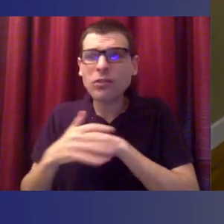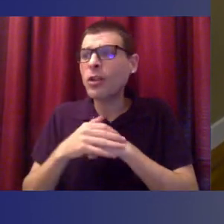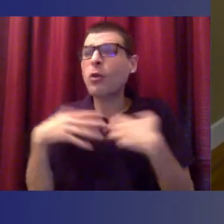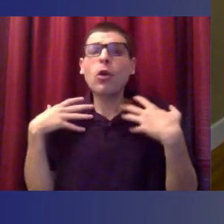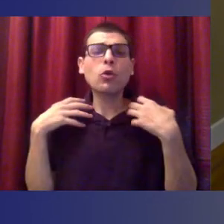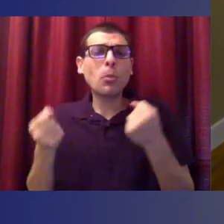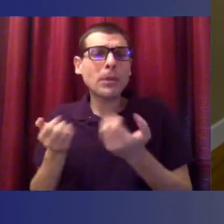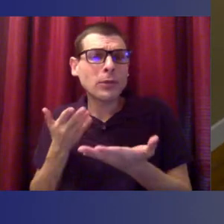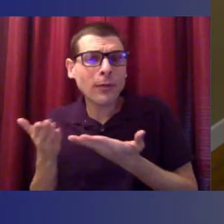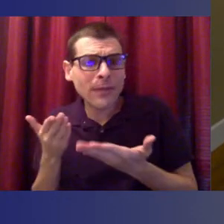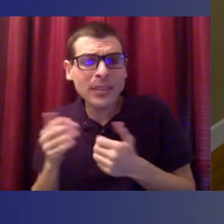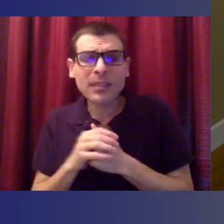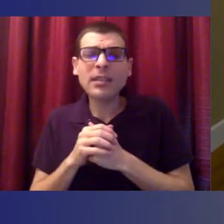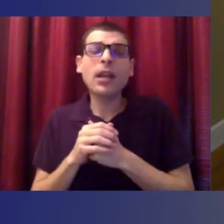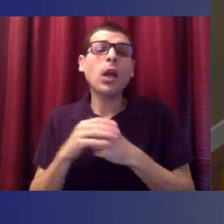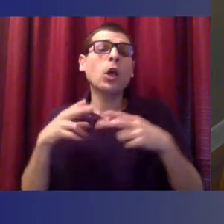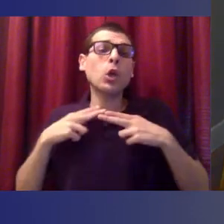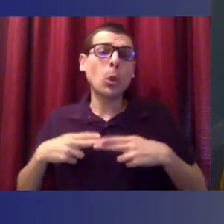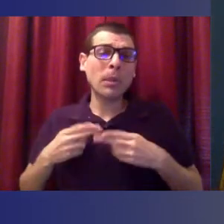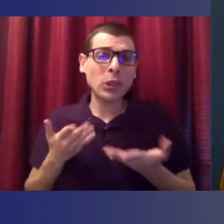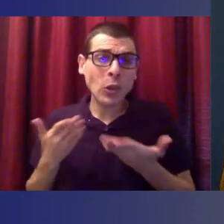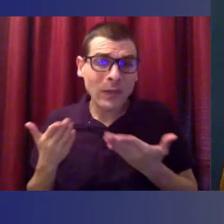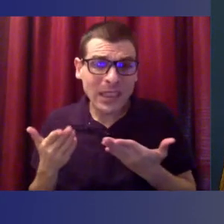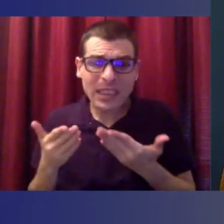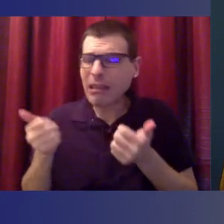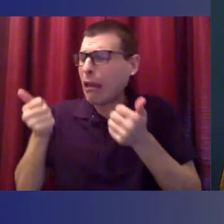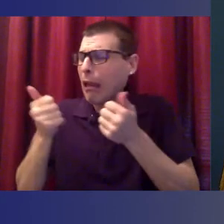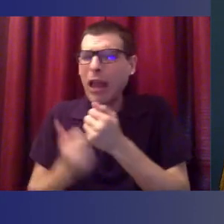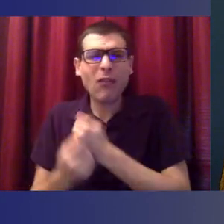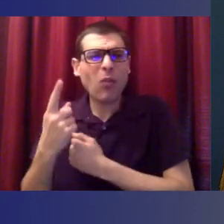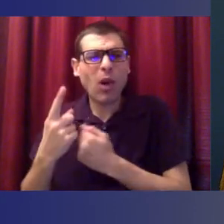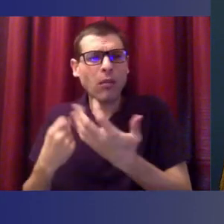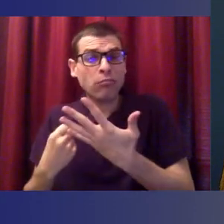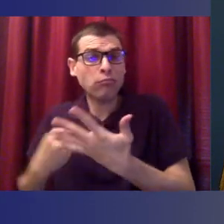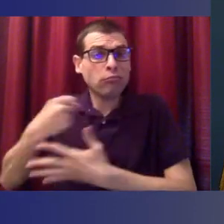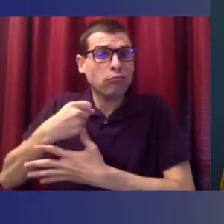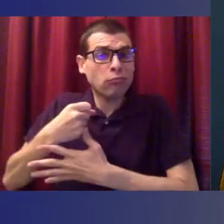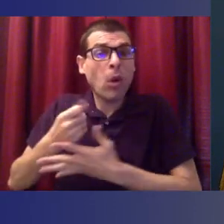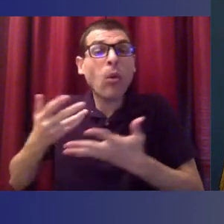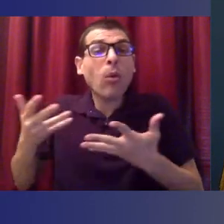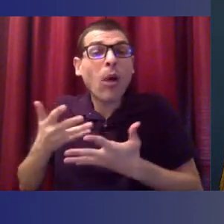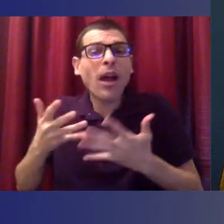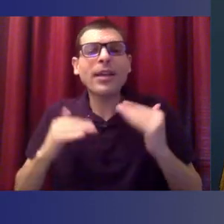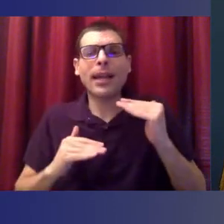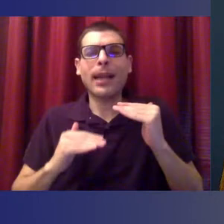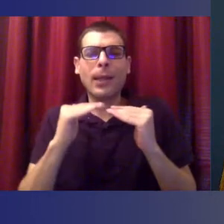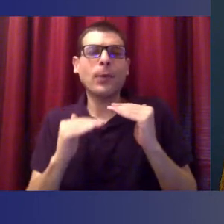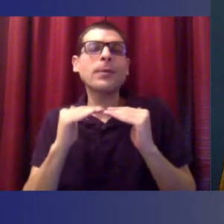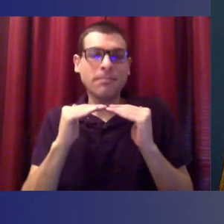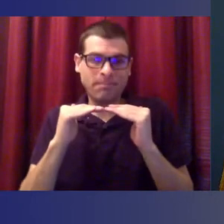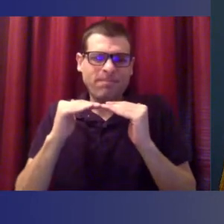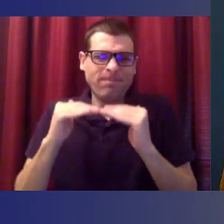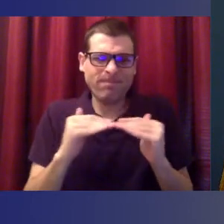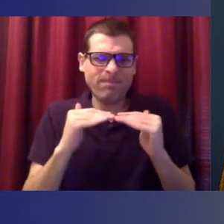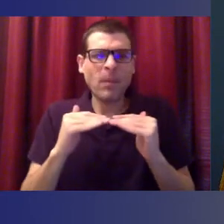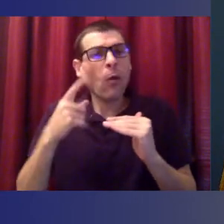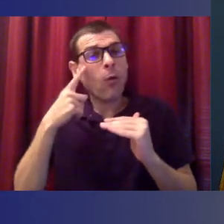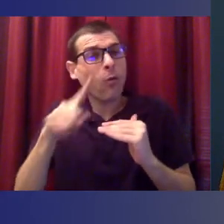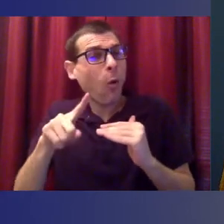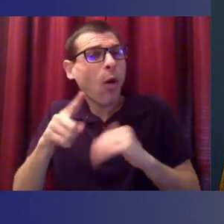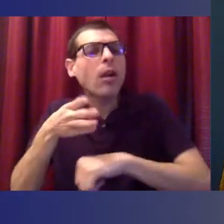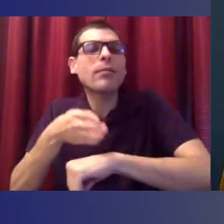plan, use, and measure the effect of their limited resources in a way that improves the lives of those we